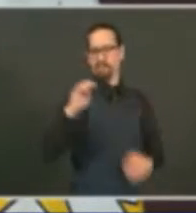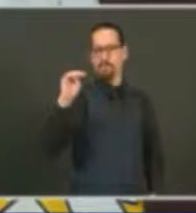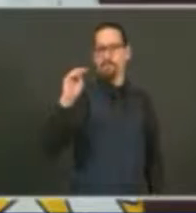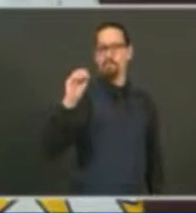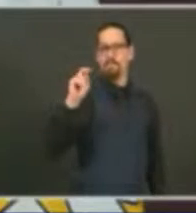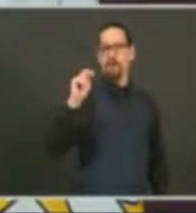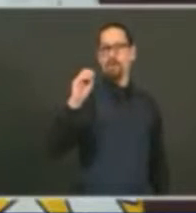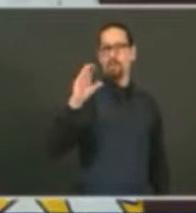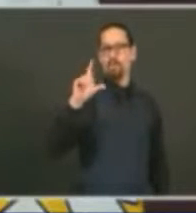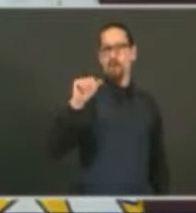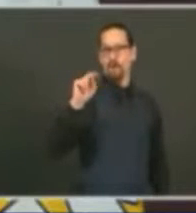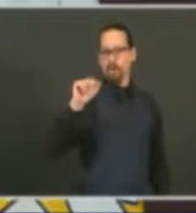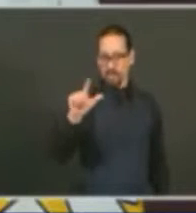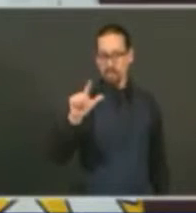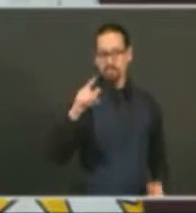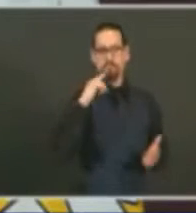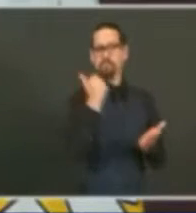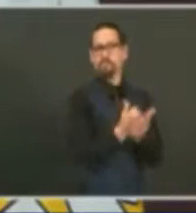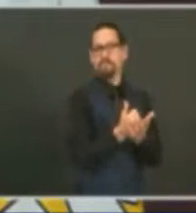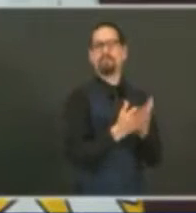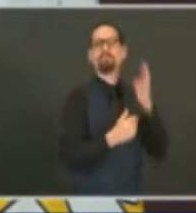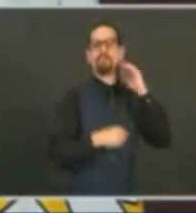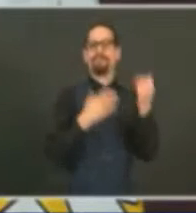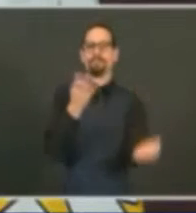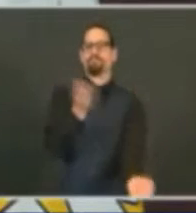We have steps that we can take